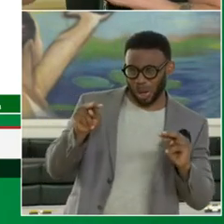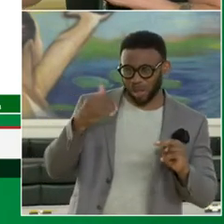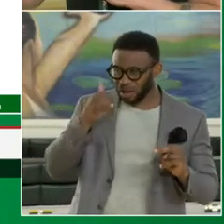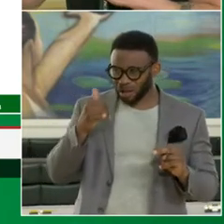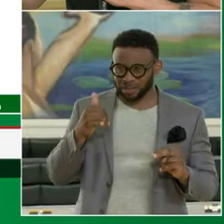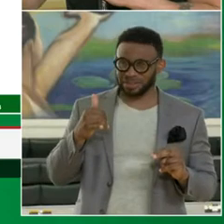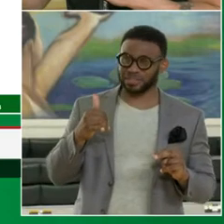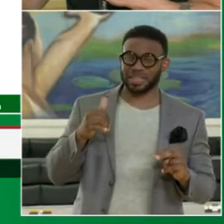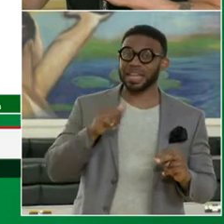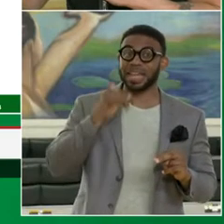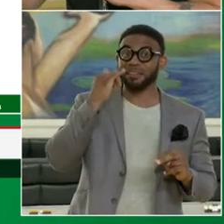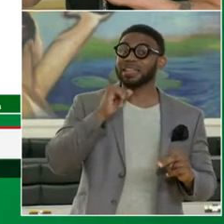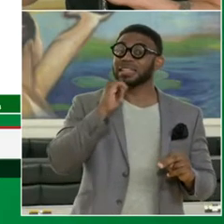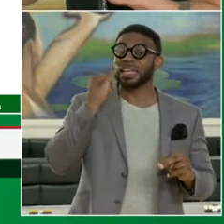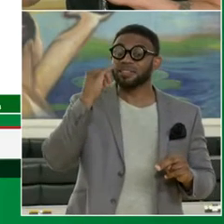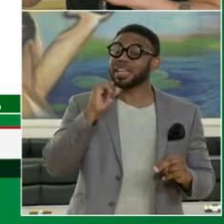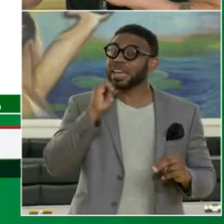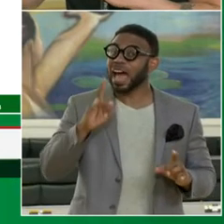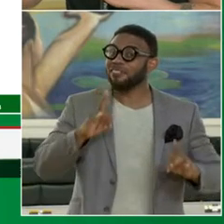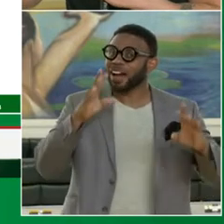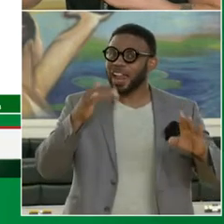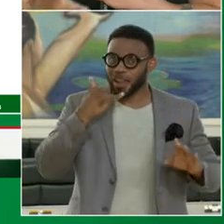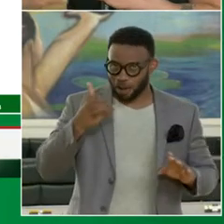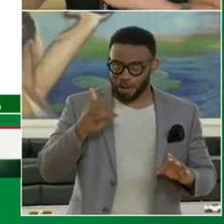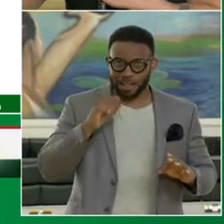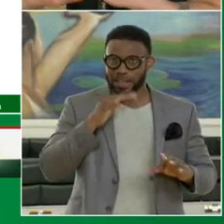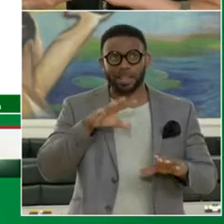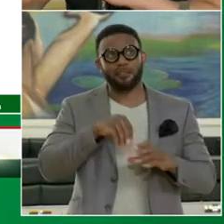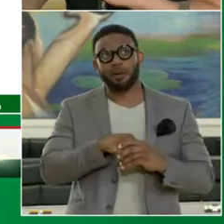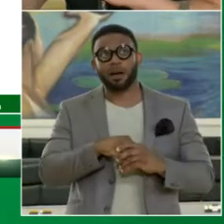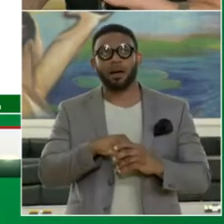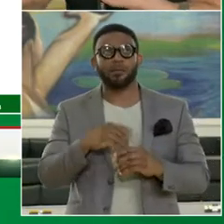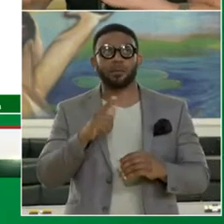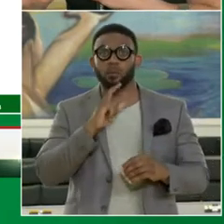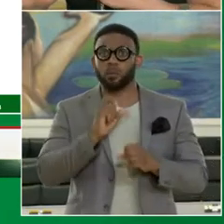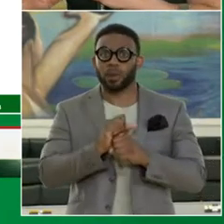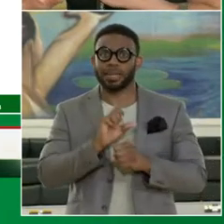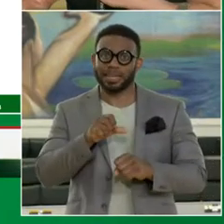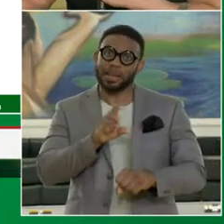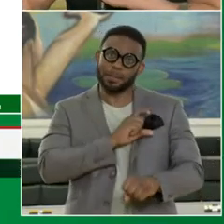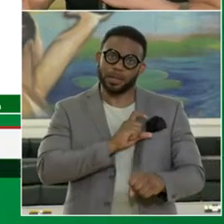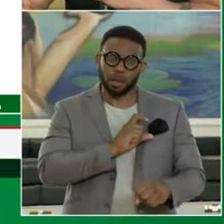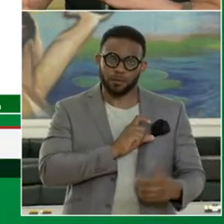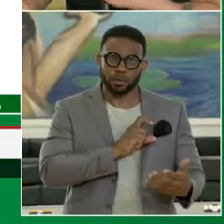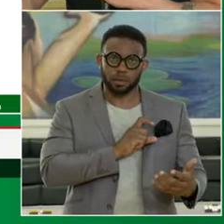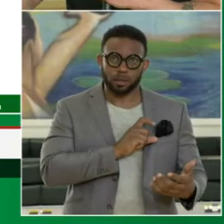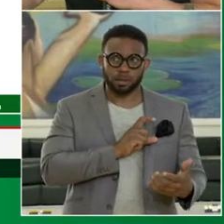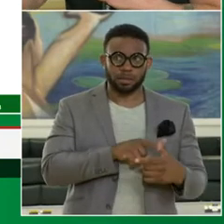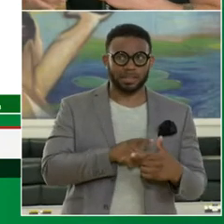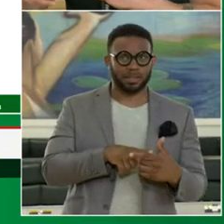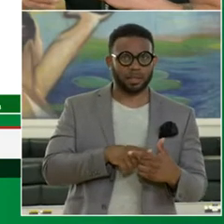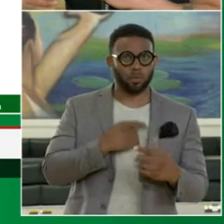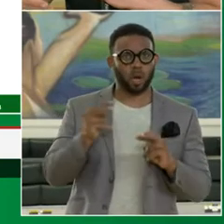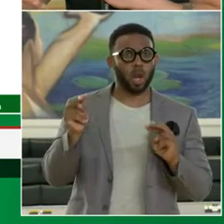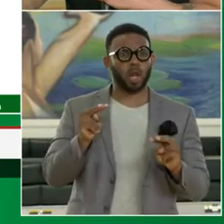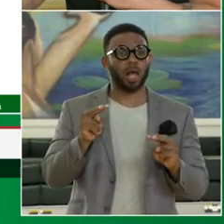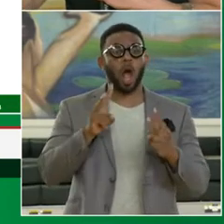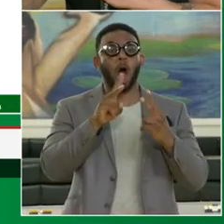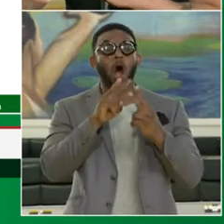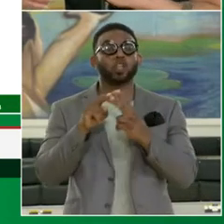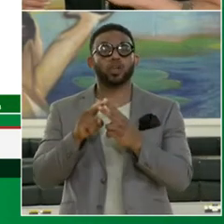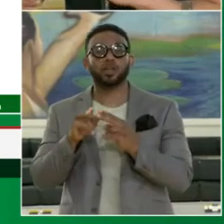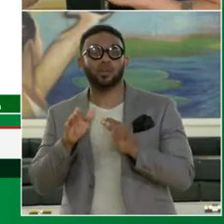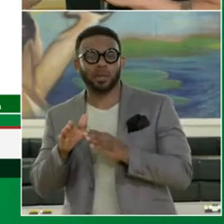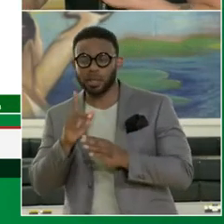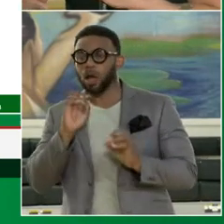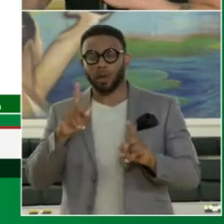calls, if it's a nonviolent call, if it's one that doesn't involve something where you really do need a peace officer, we're looking at those and saying,